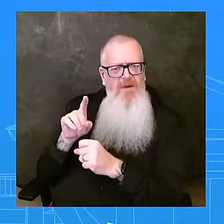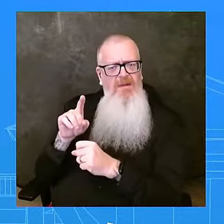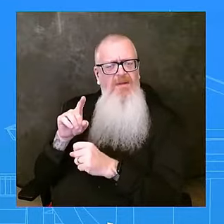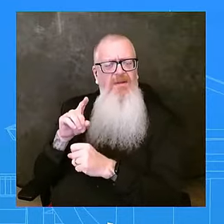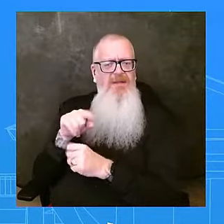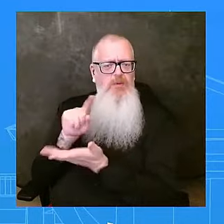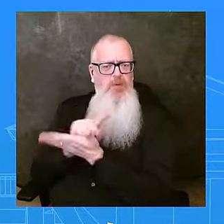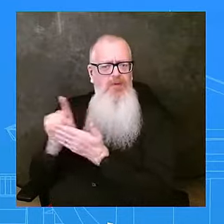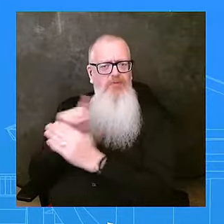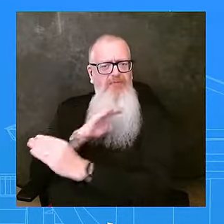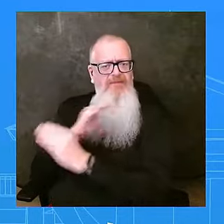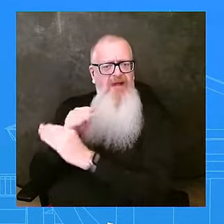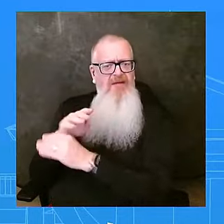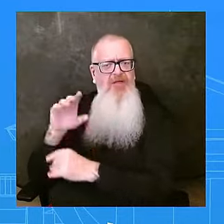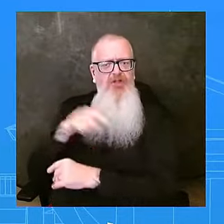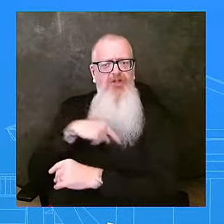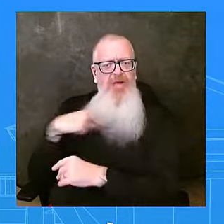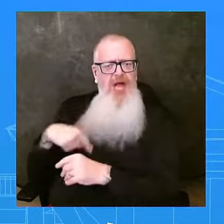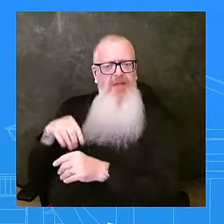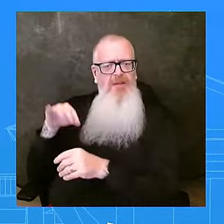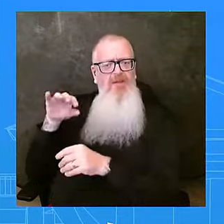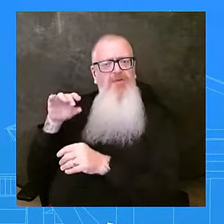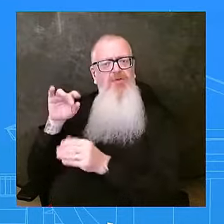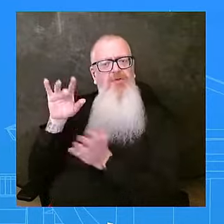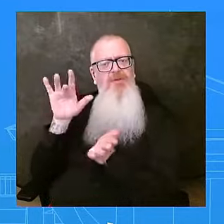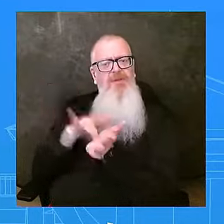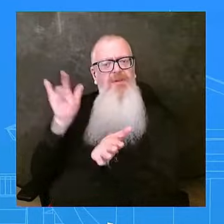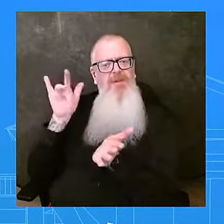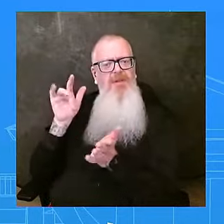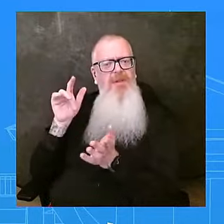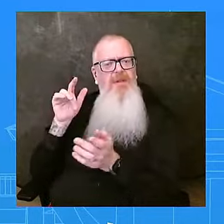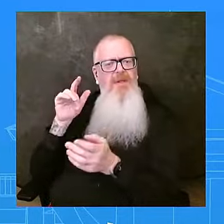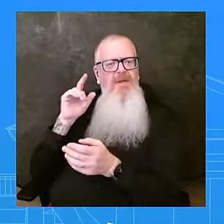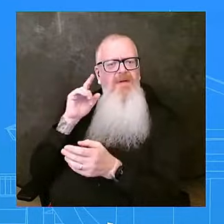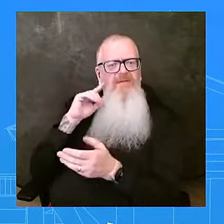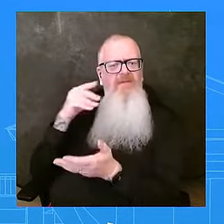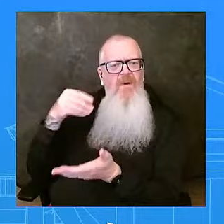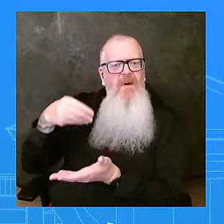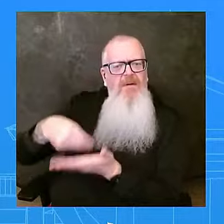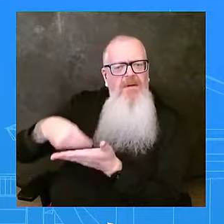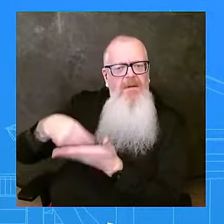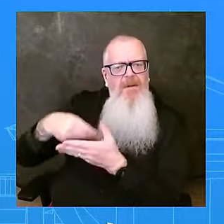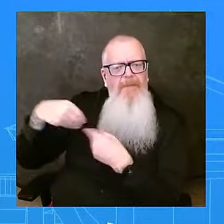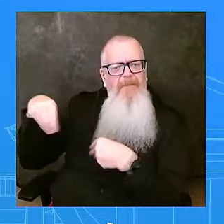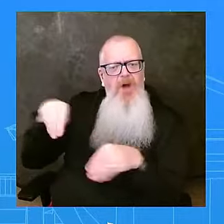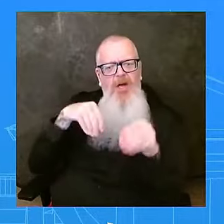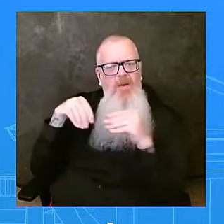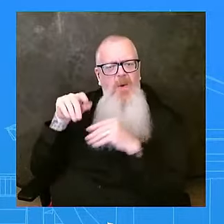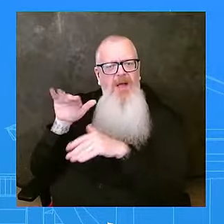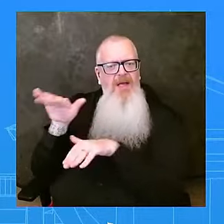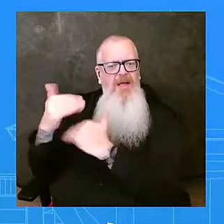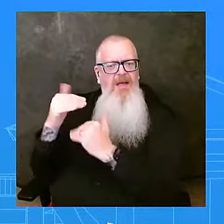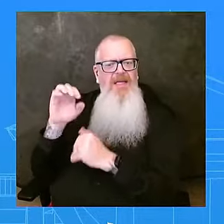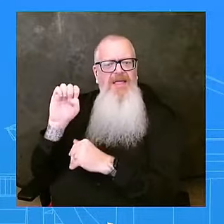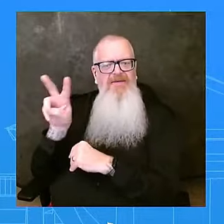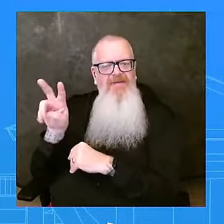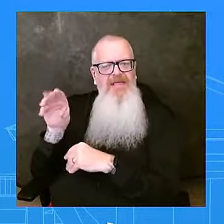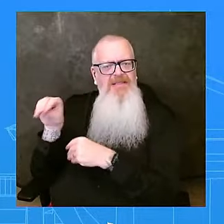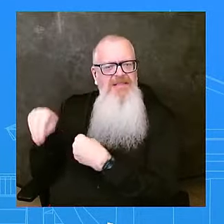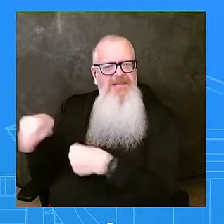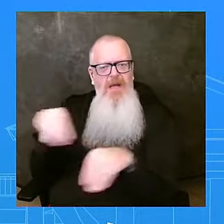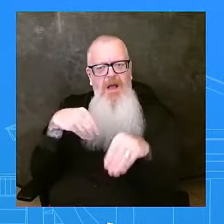funding, that limit their EV market, that try to counter their influence on culture. Are these things that the administration